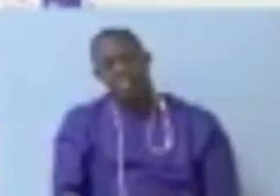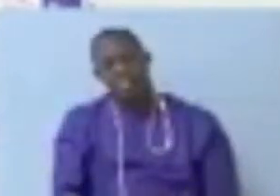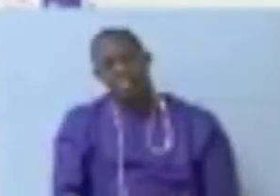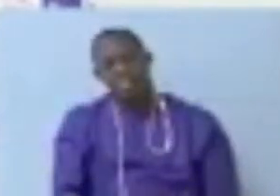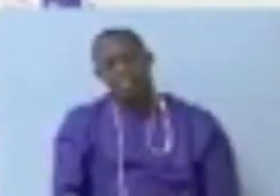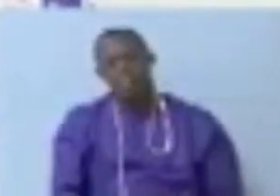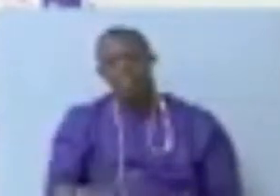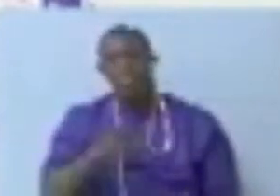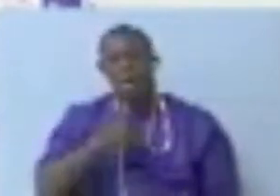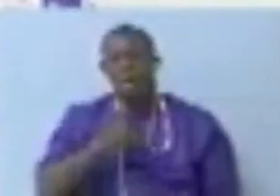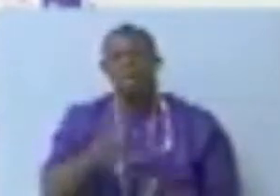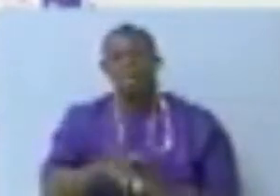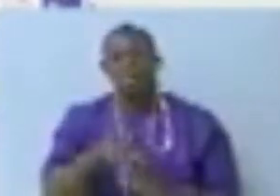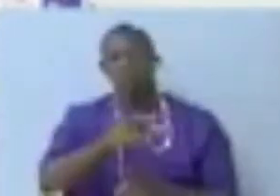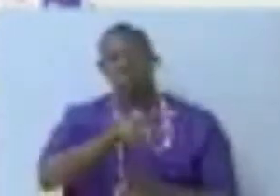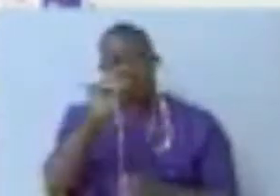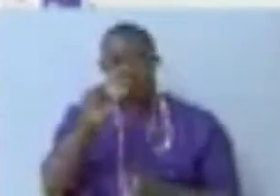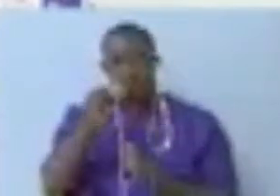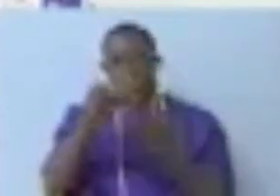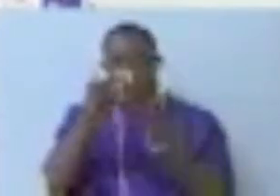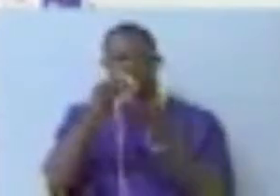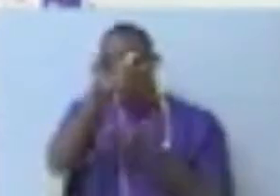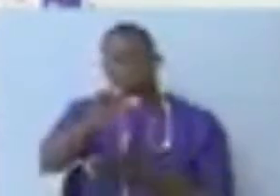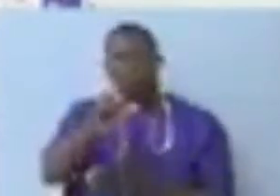I sentenced him to death.